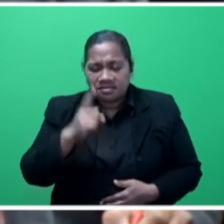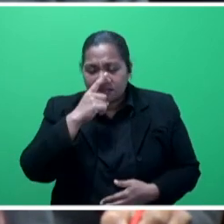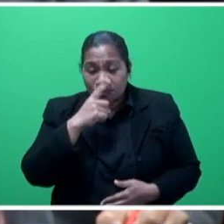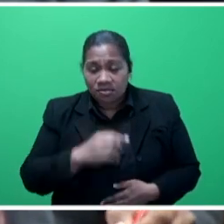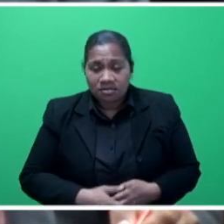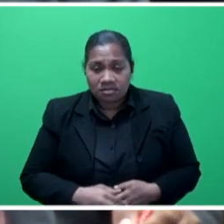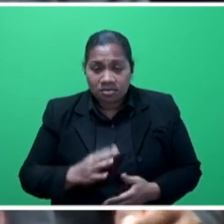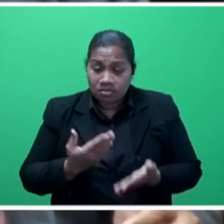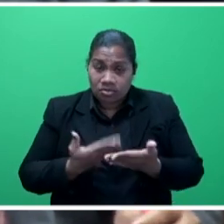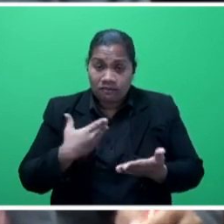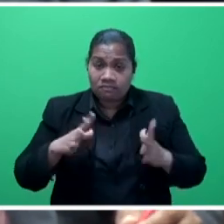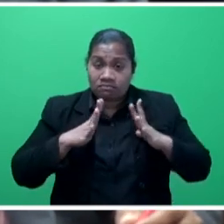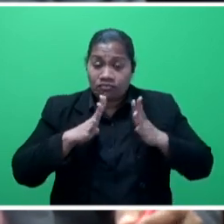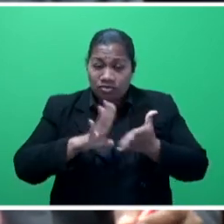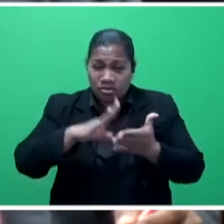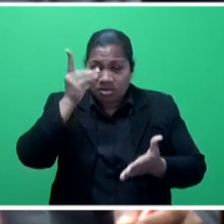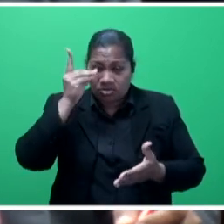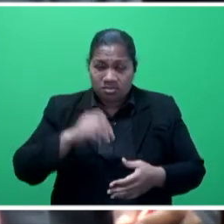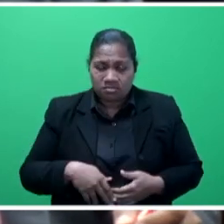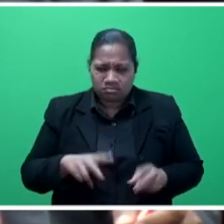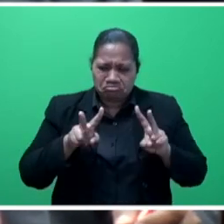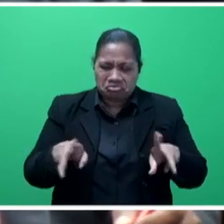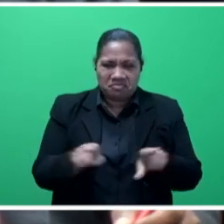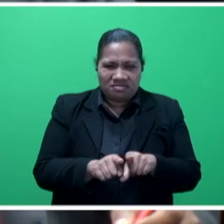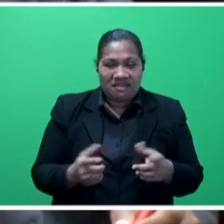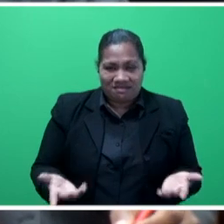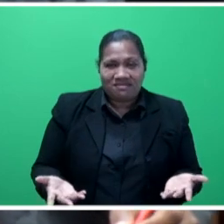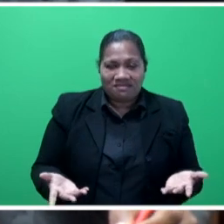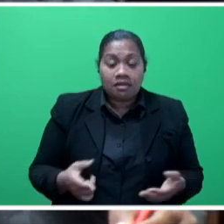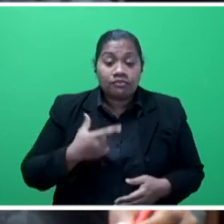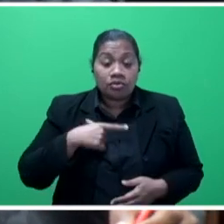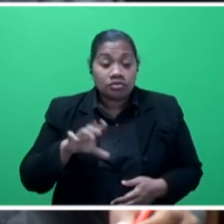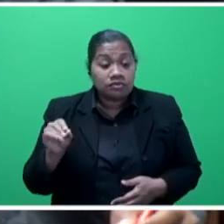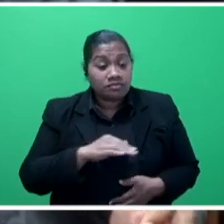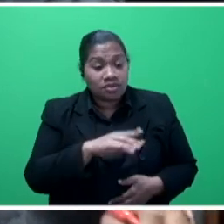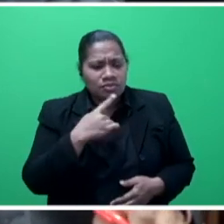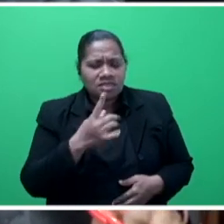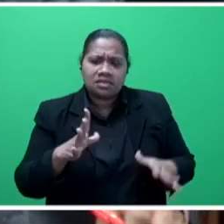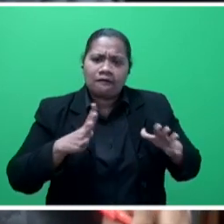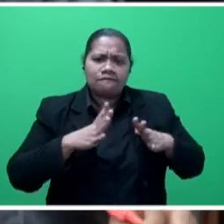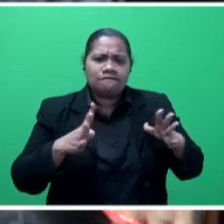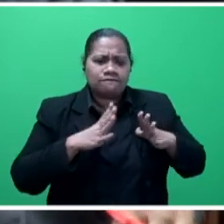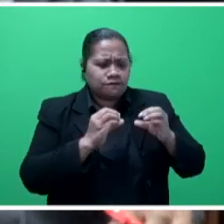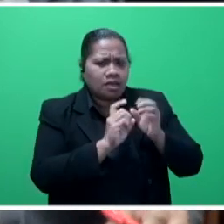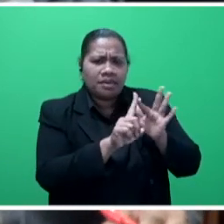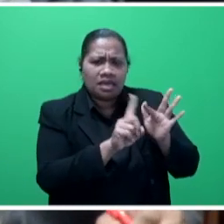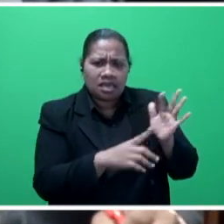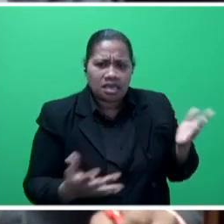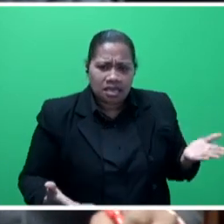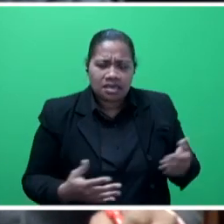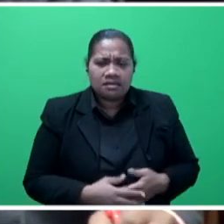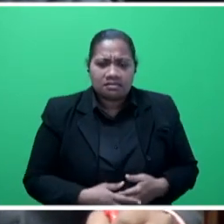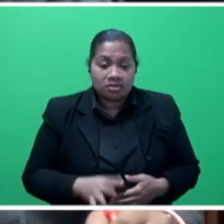free education? It seems like it, because according to them, it's a freebie. Are they going to remove